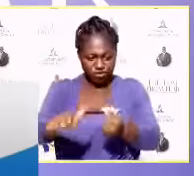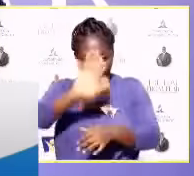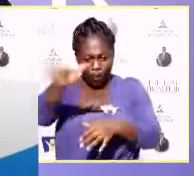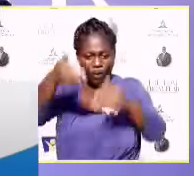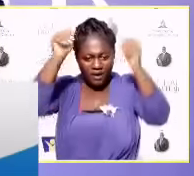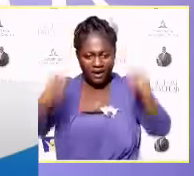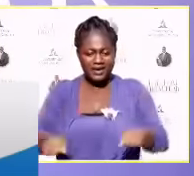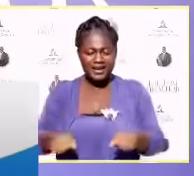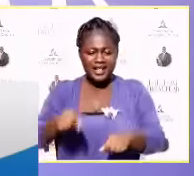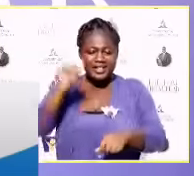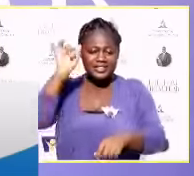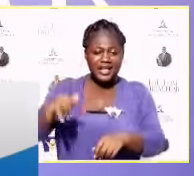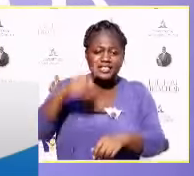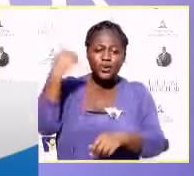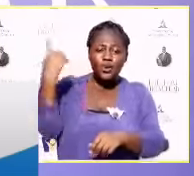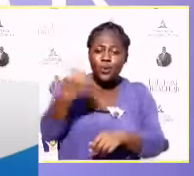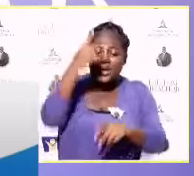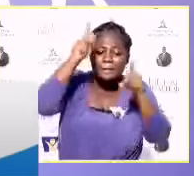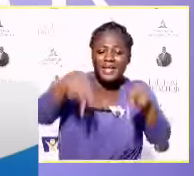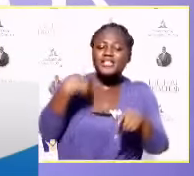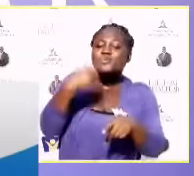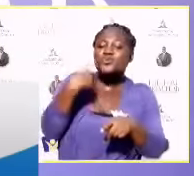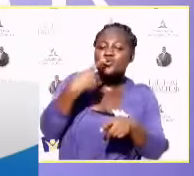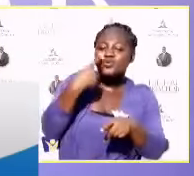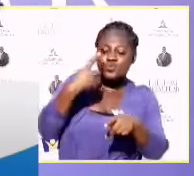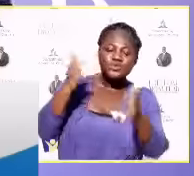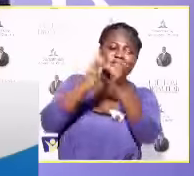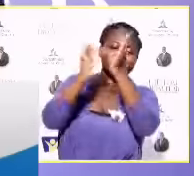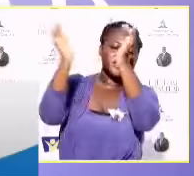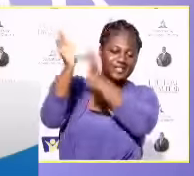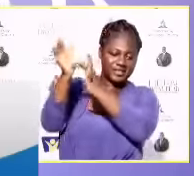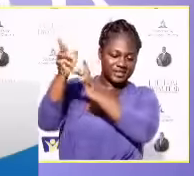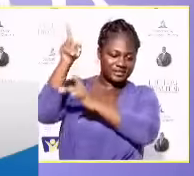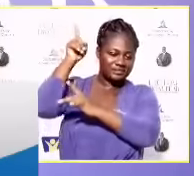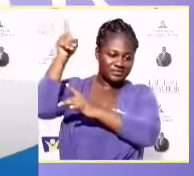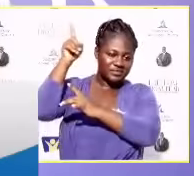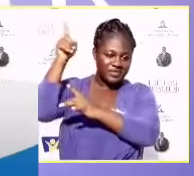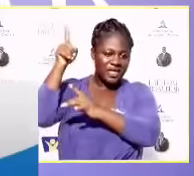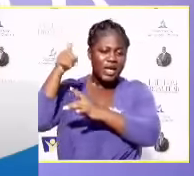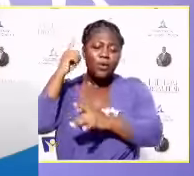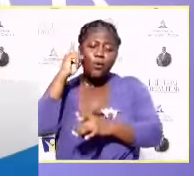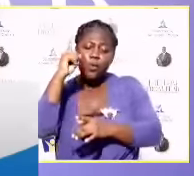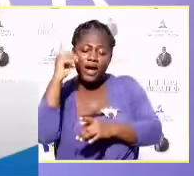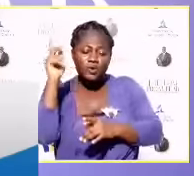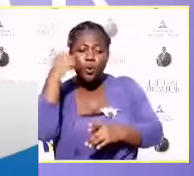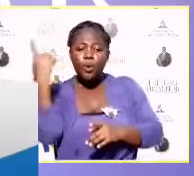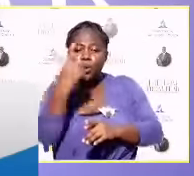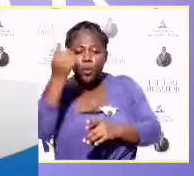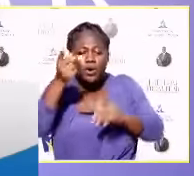That one lawgiver is whom? Jesus Christ. There is one